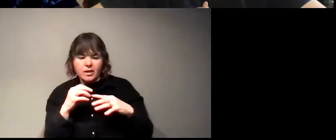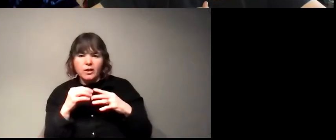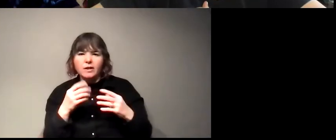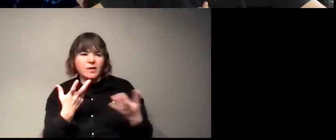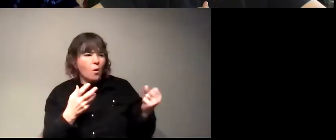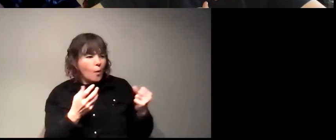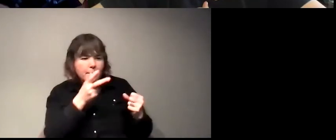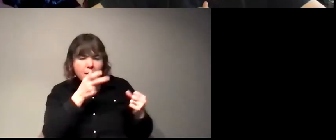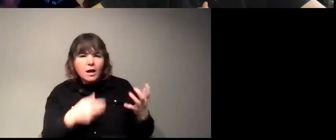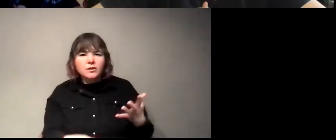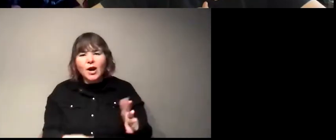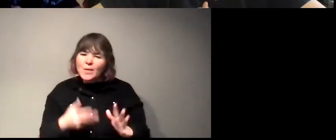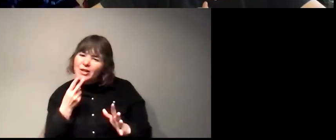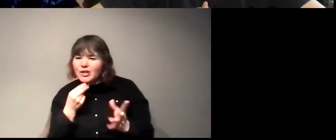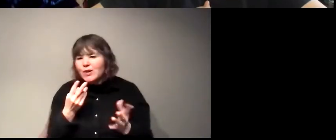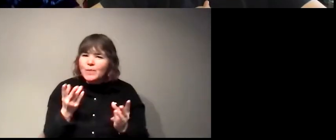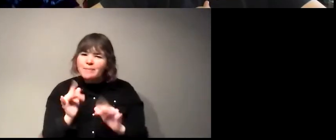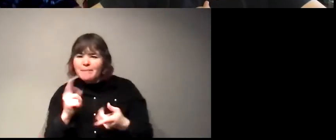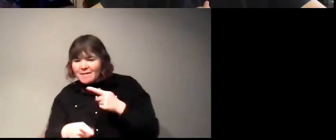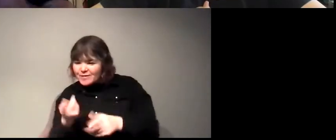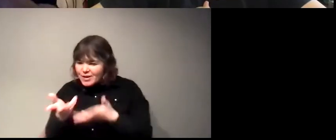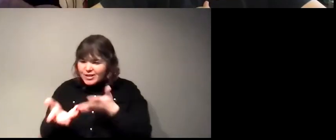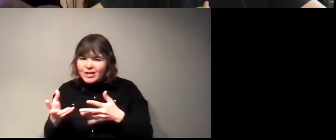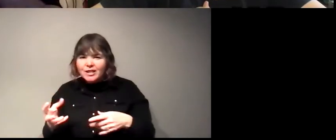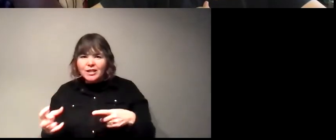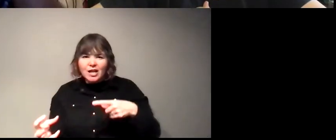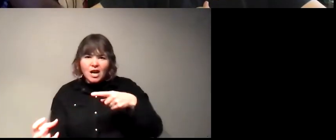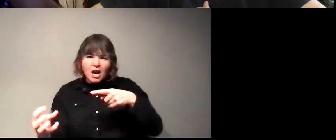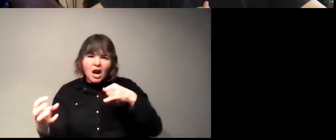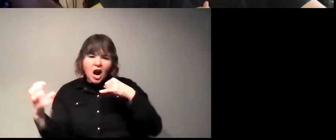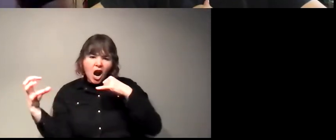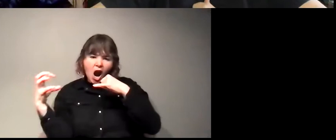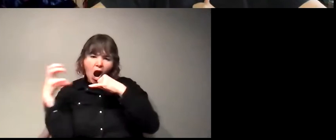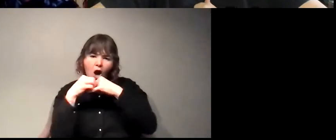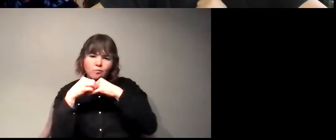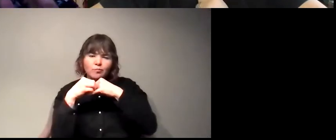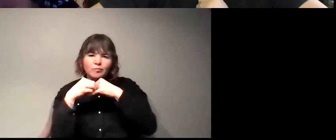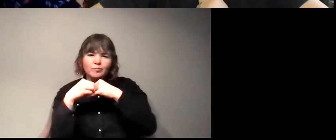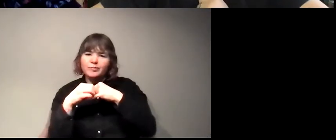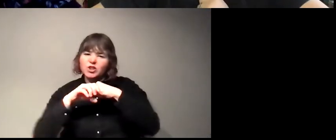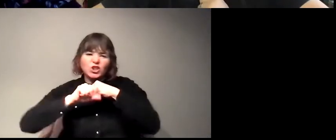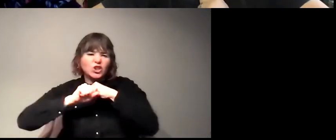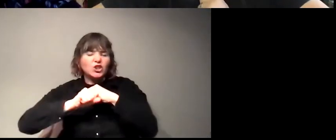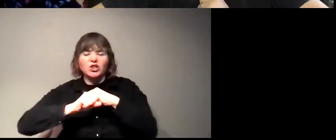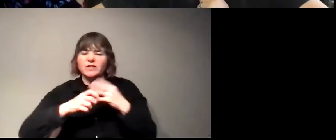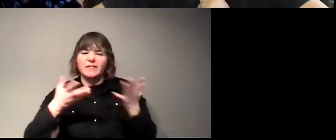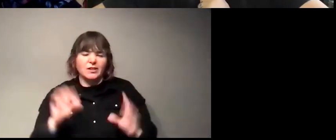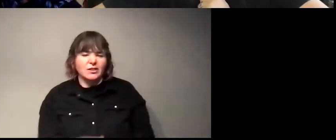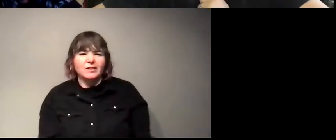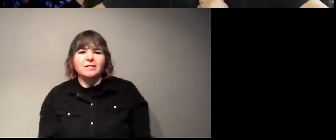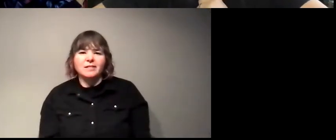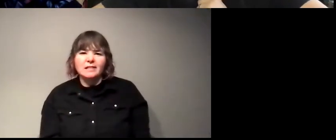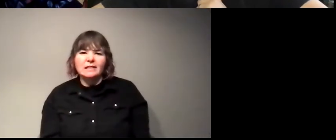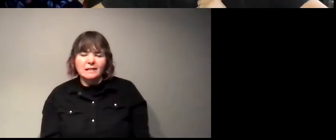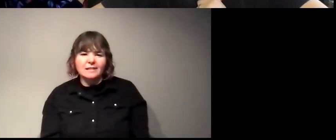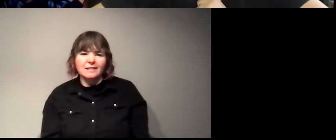some bugs. And I was like, oh, cute. She wants to be my friend. And she took my whole finger in her mouth and went, mom, and just smashed it, completely smashed it. Ouch.